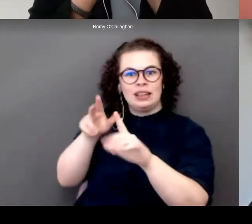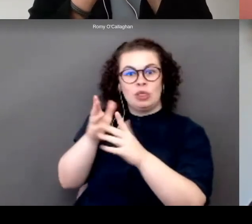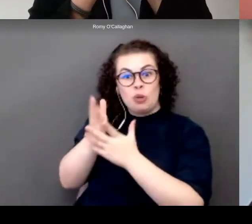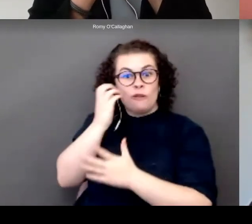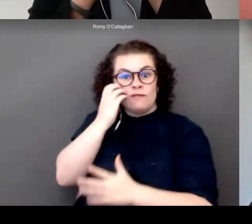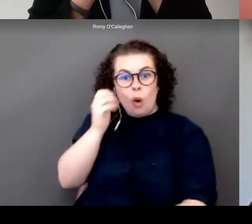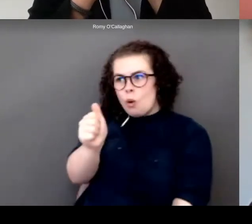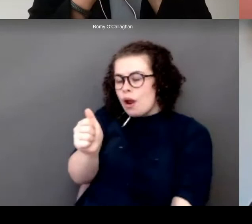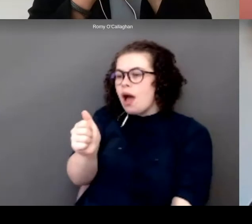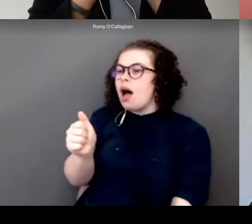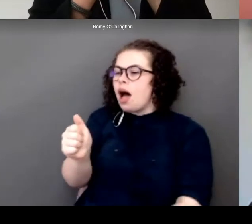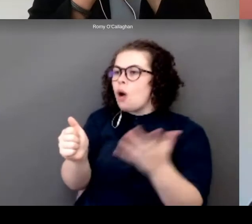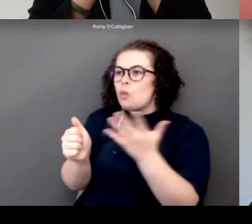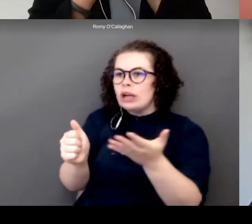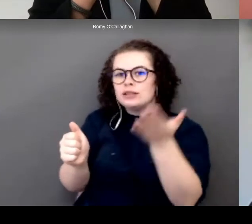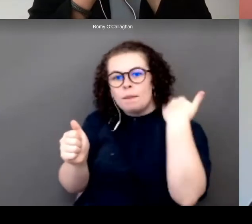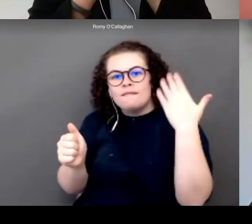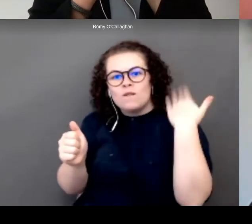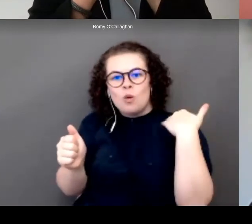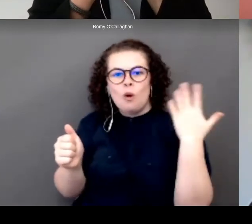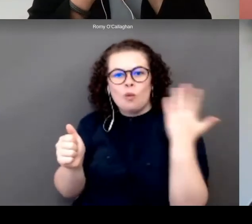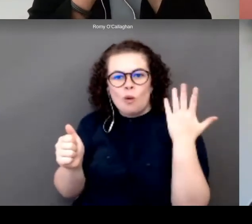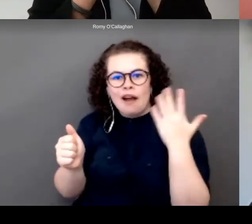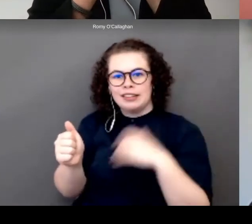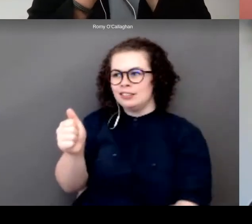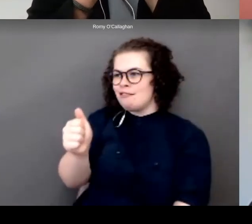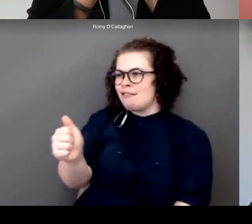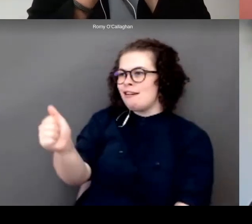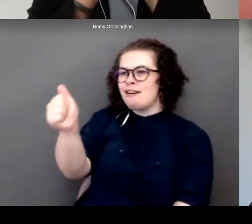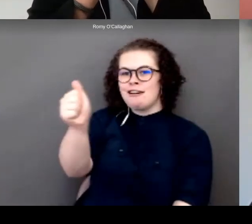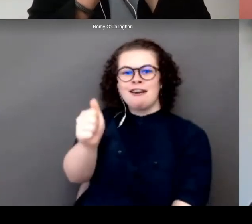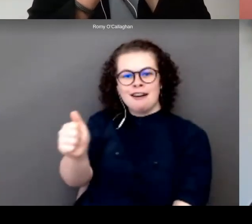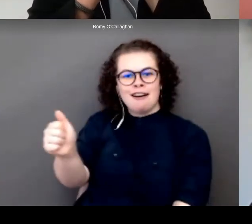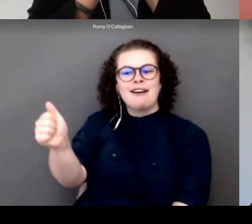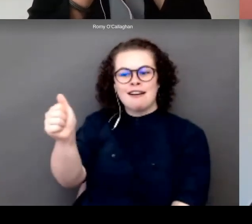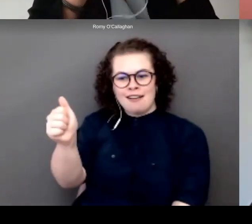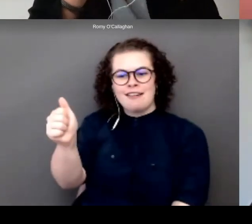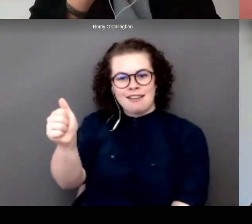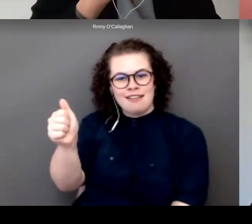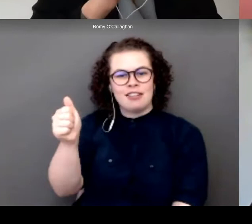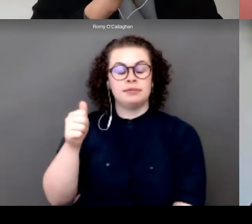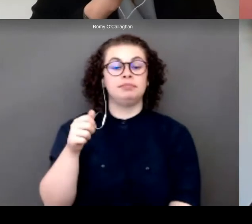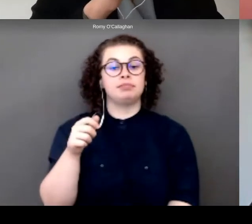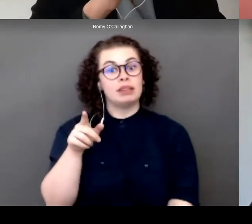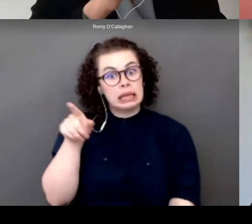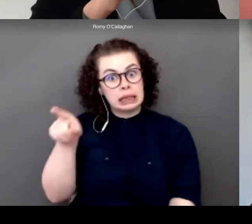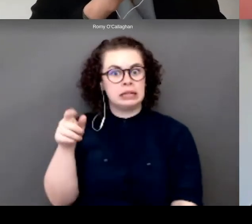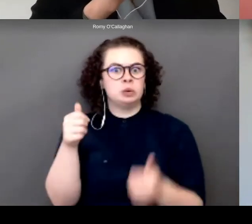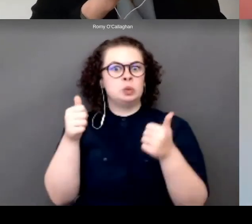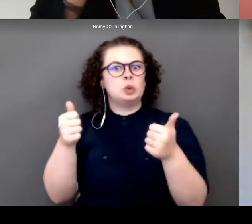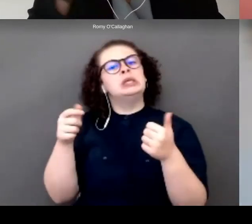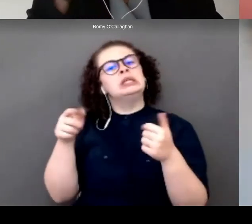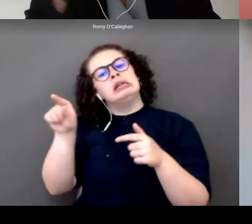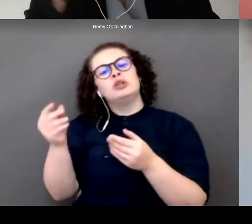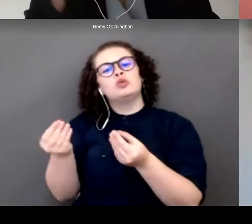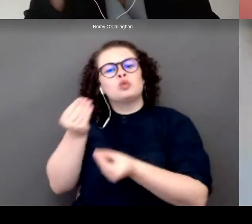in that area of Skopje. The lost ambiences were not